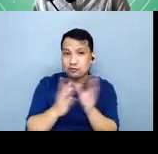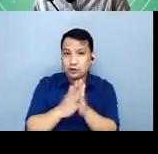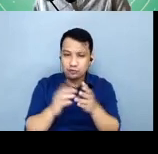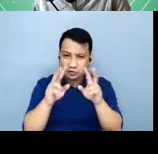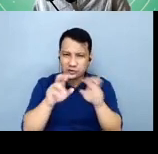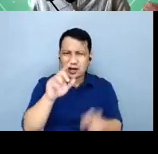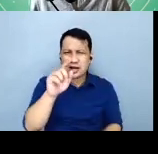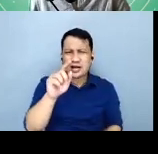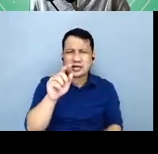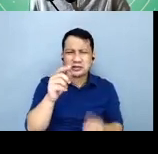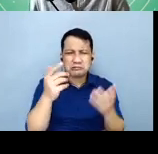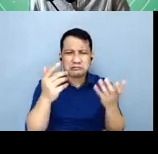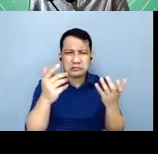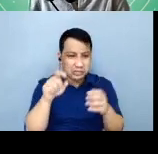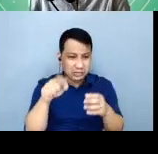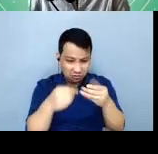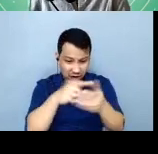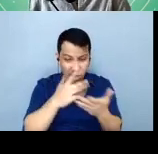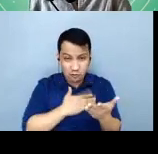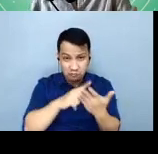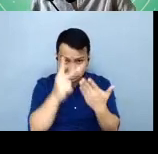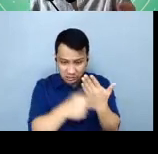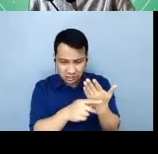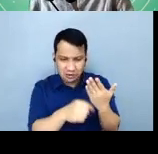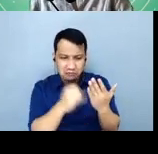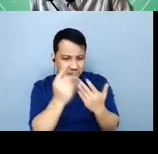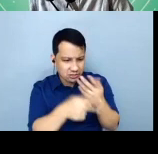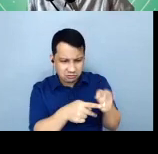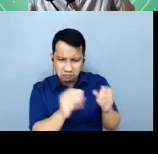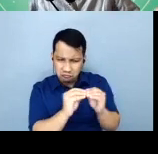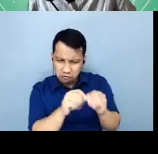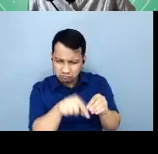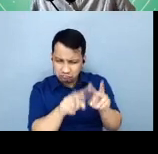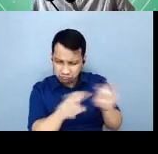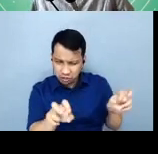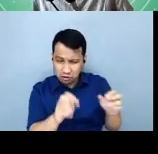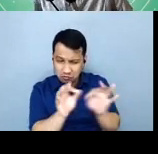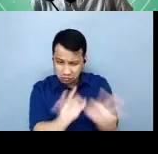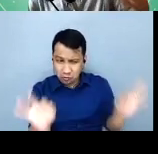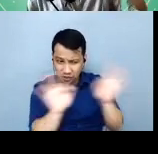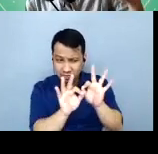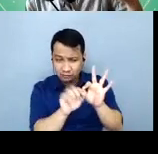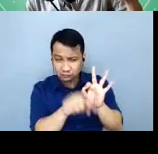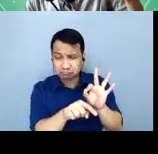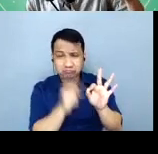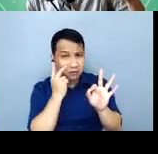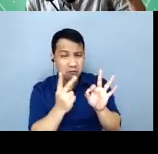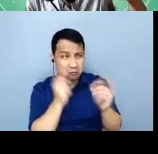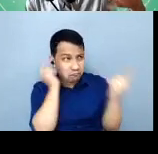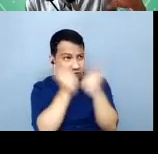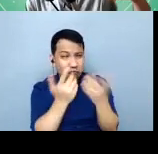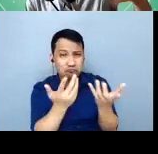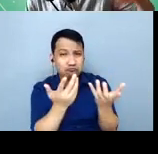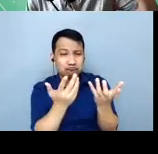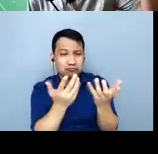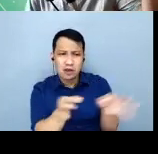may not have been an immediate part of our project, or our goal is that it's sustainable. Maybe it wasn't really relevant, but it's an